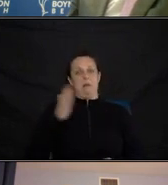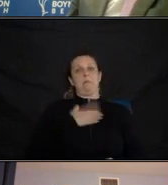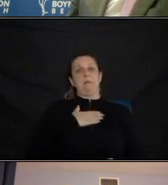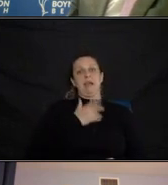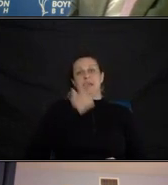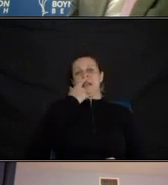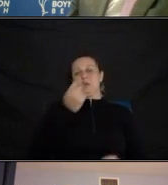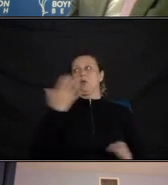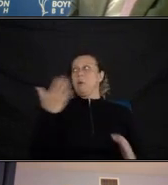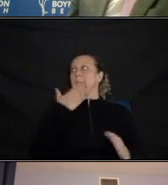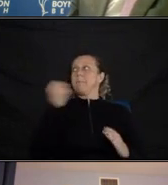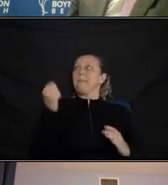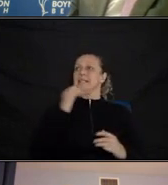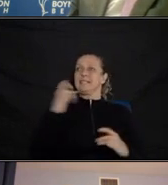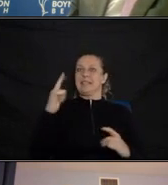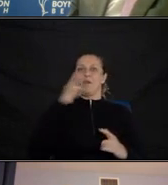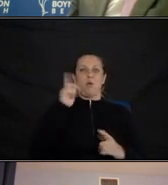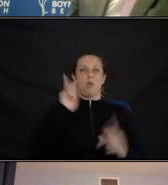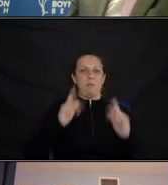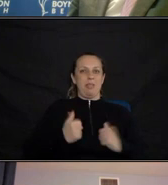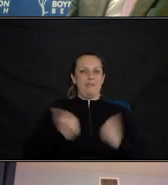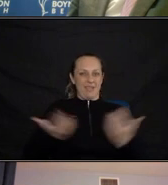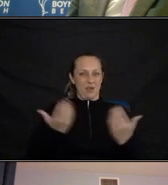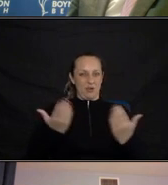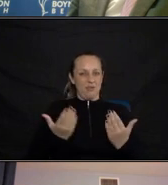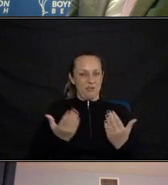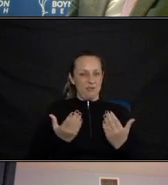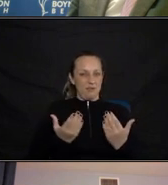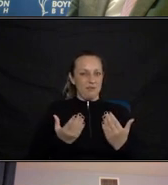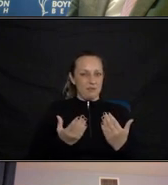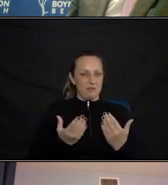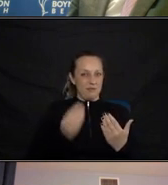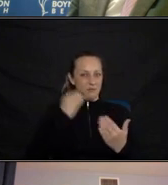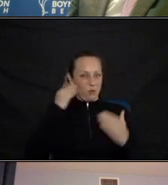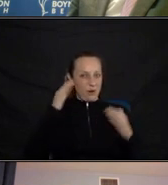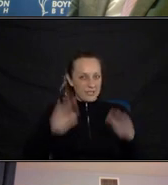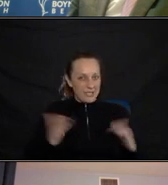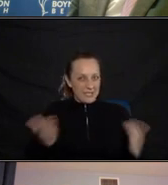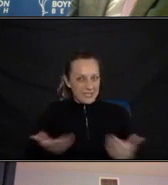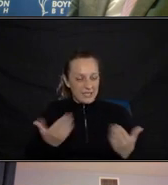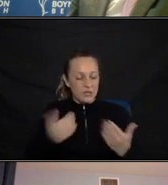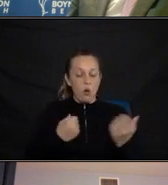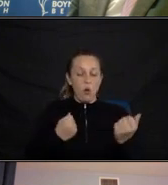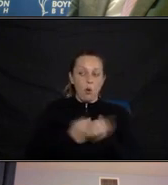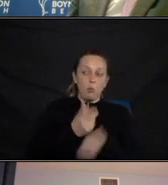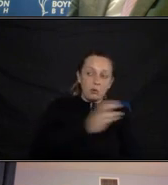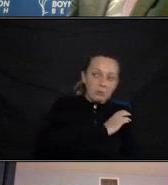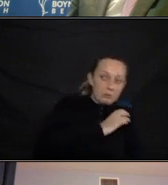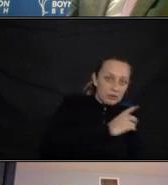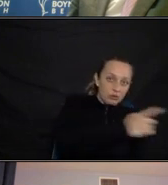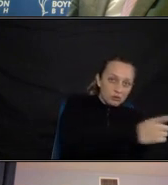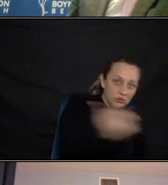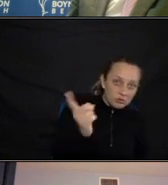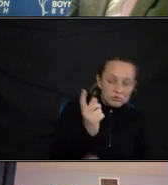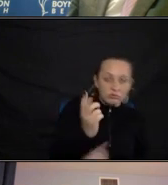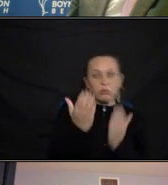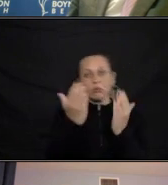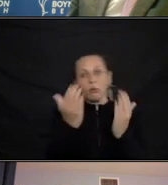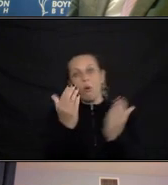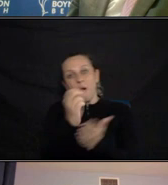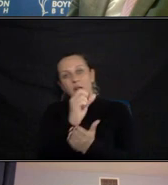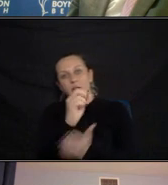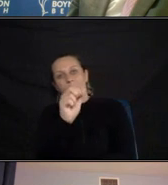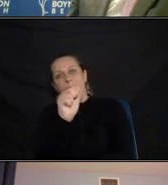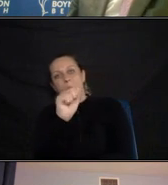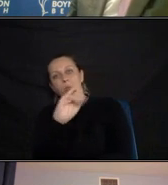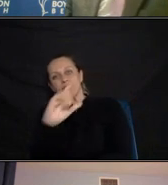is to get the best deal for the residents. And so I'm hoping that with the support of the commission, if we go ahead and get another appraisal,